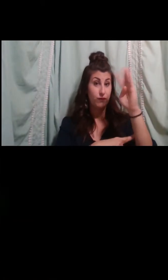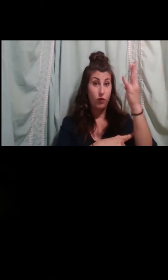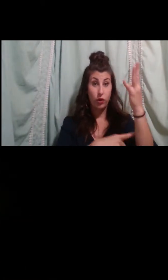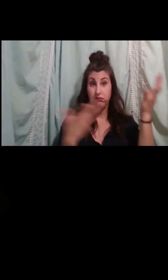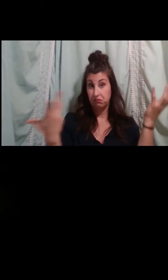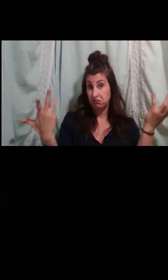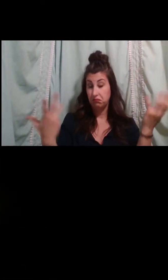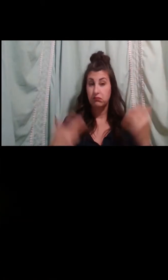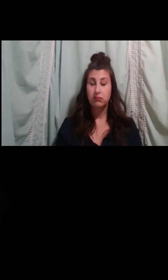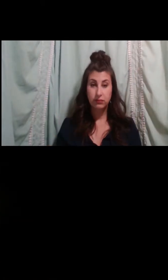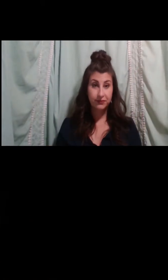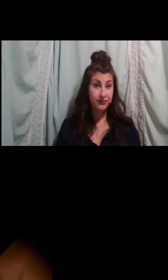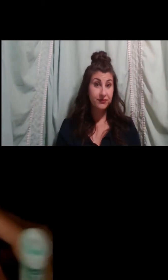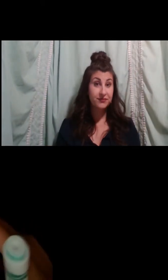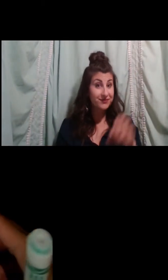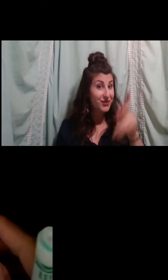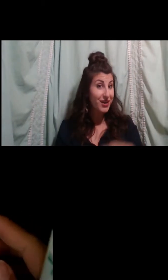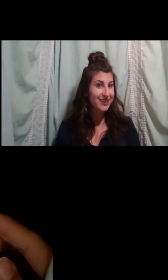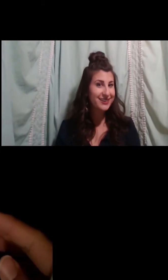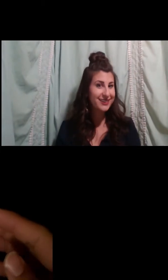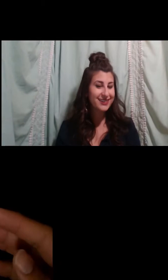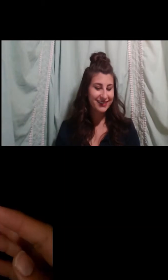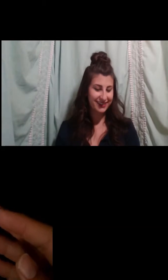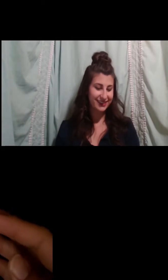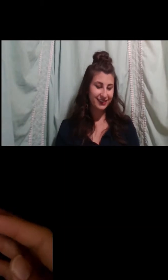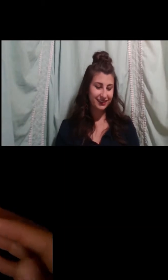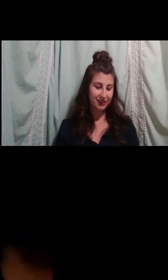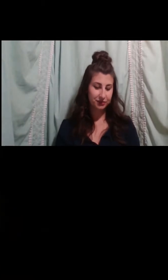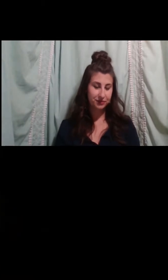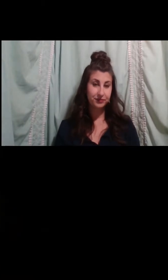fourth. Okay. All right.